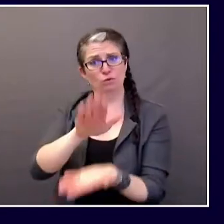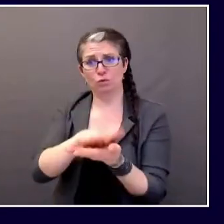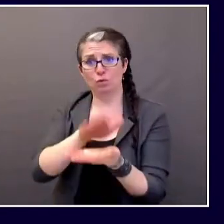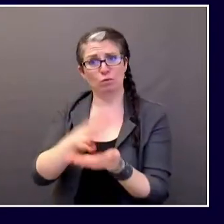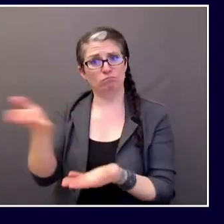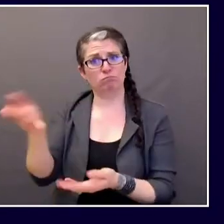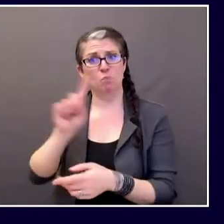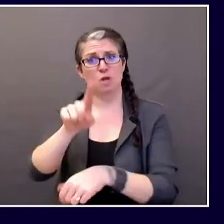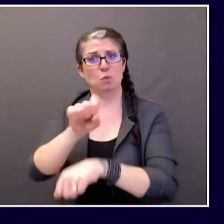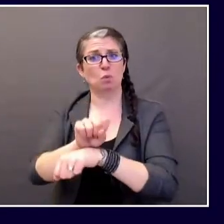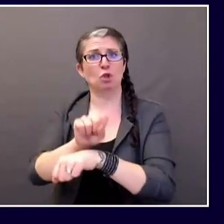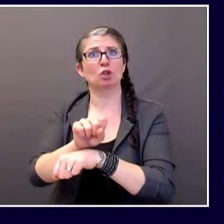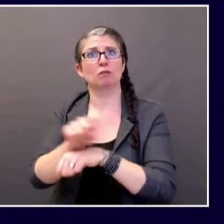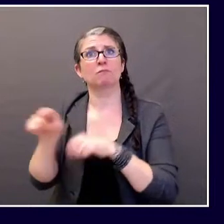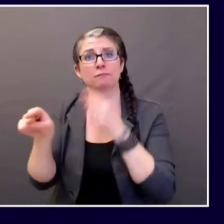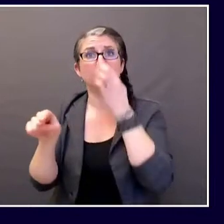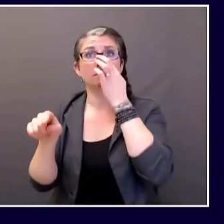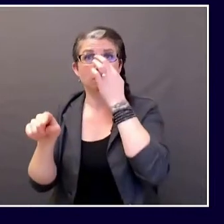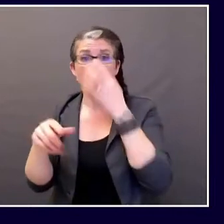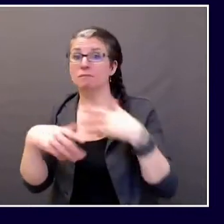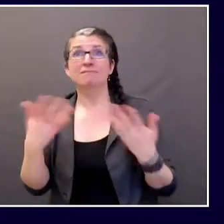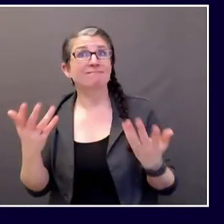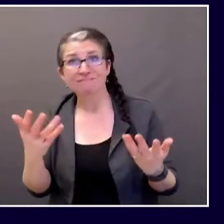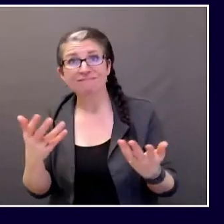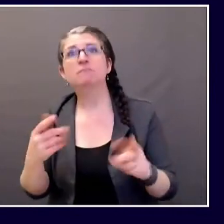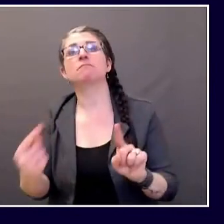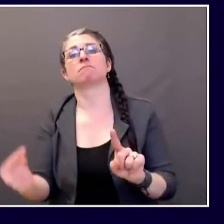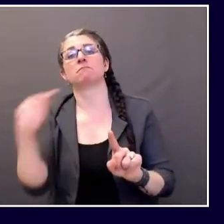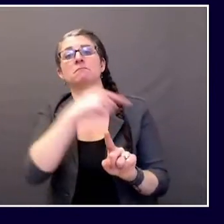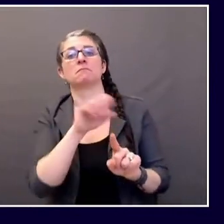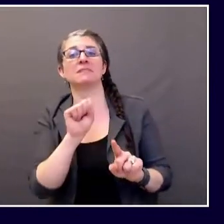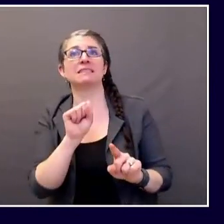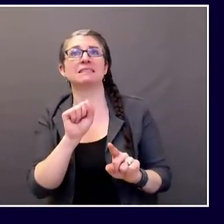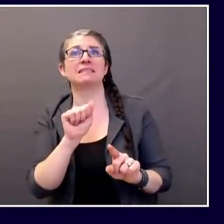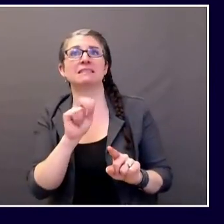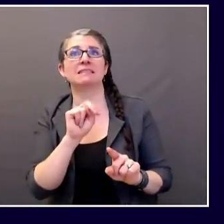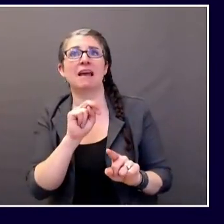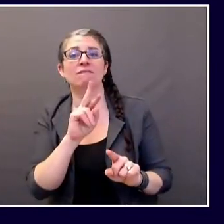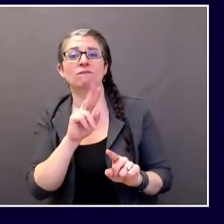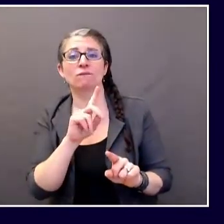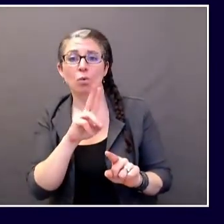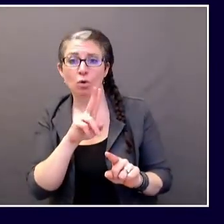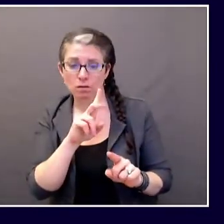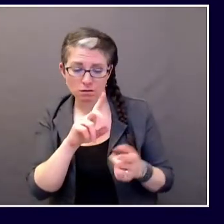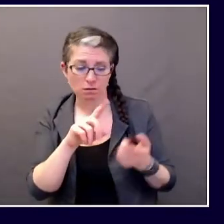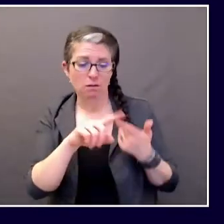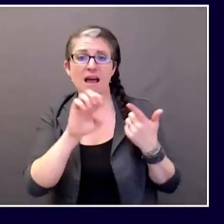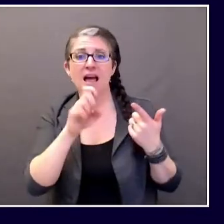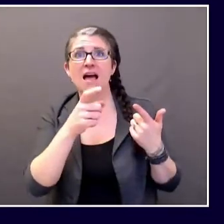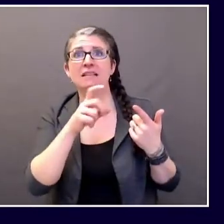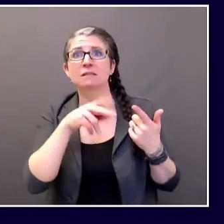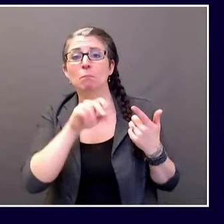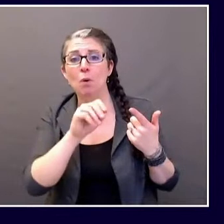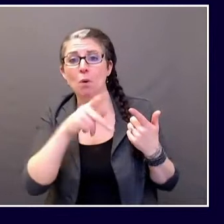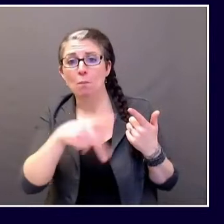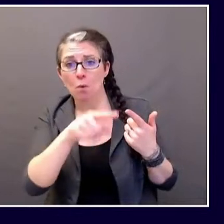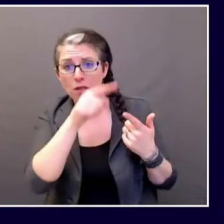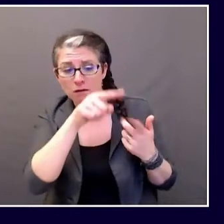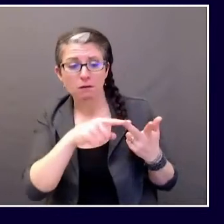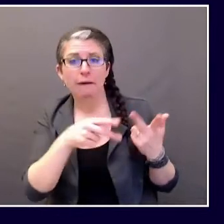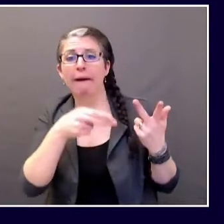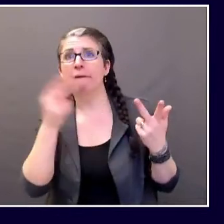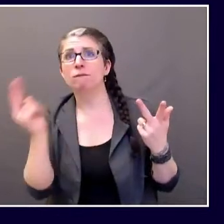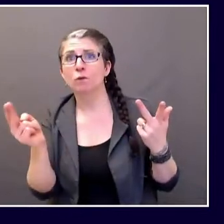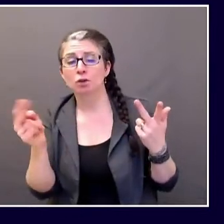the Portland Expo or the Hannafords or PCHC. This is an option that's an extra option